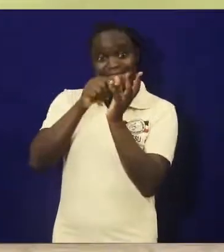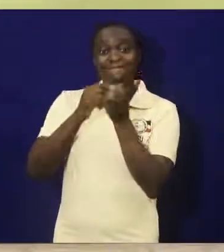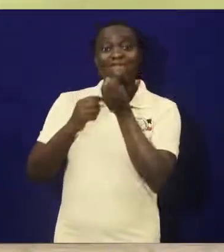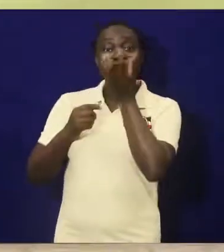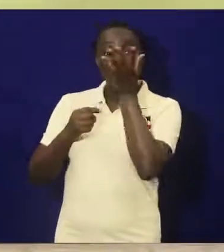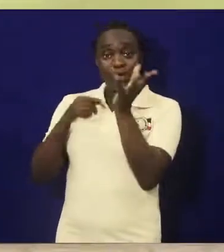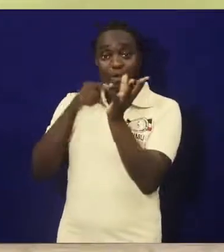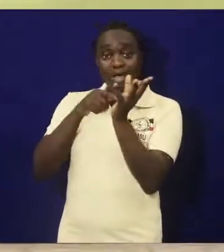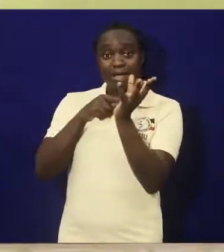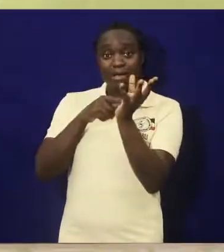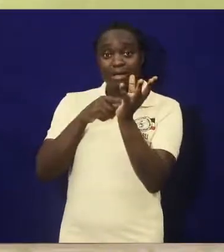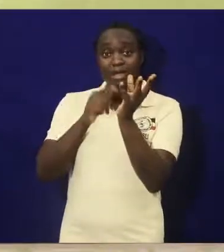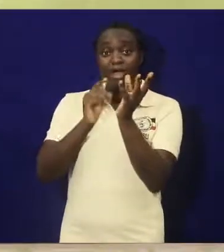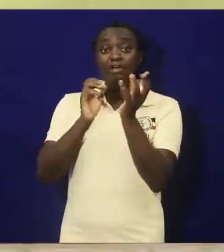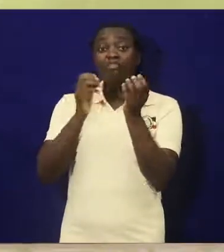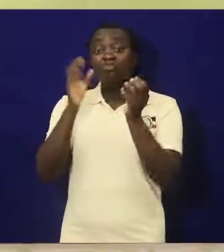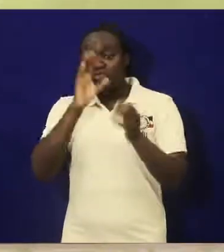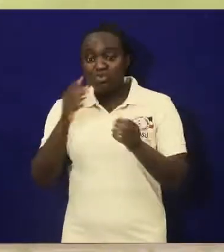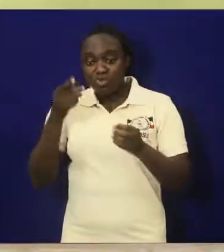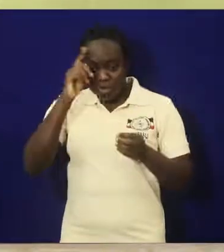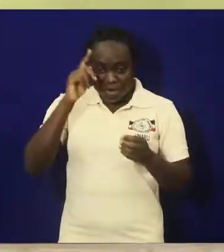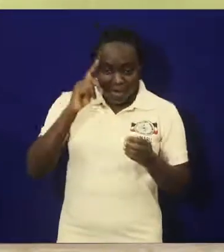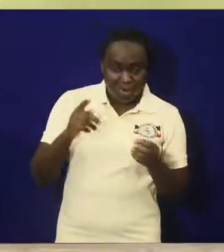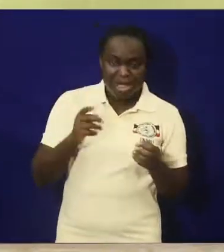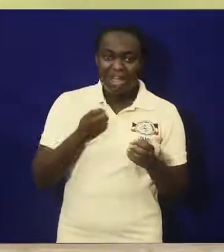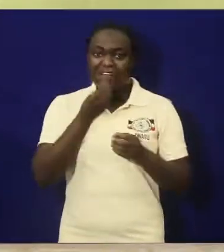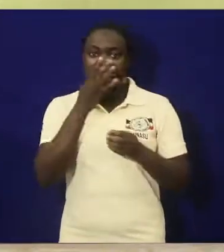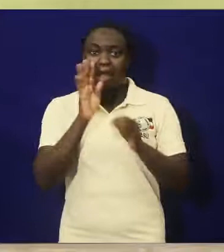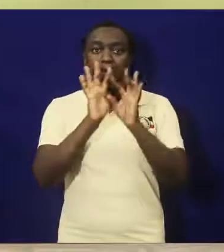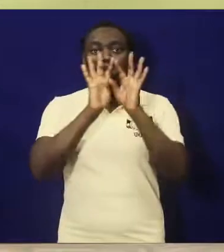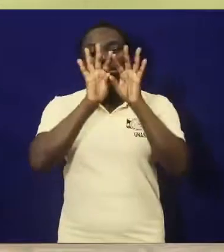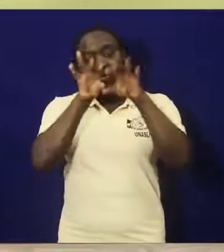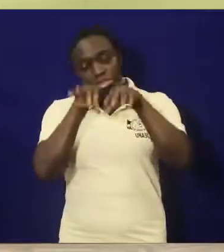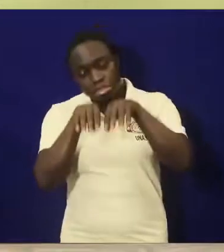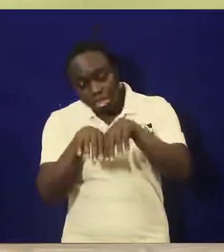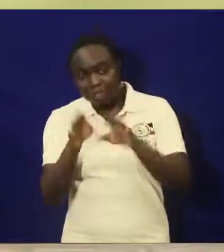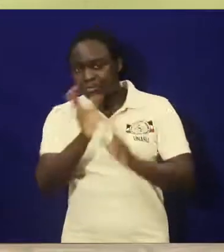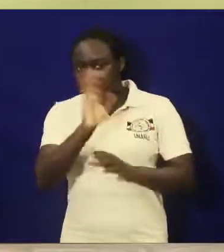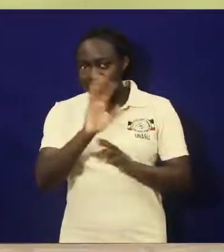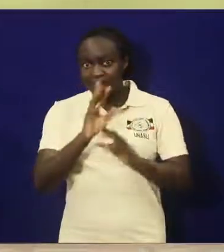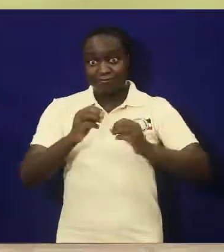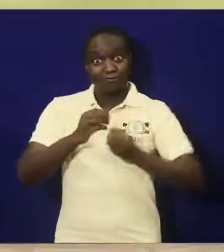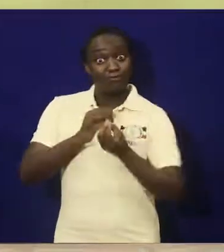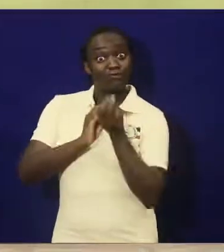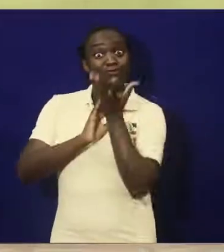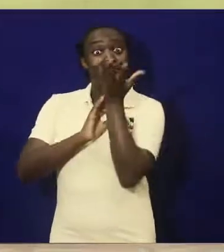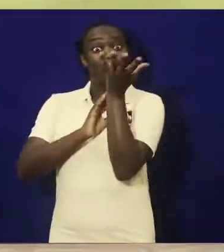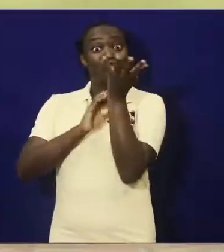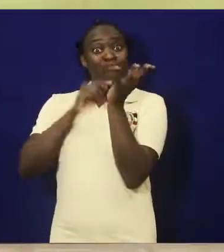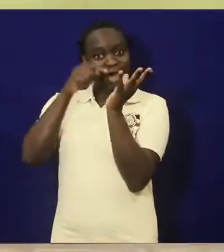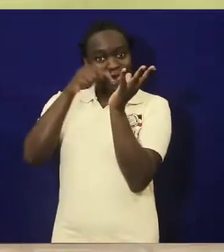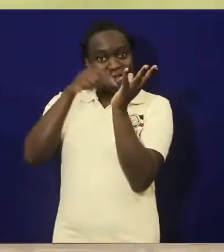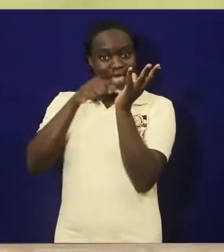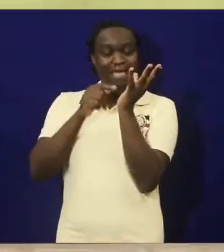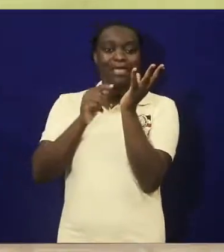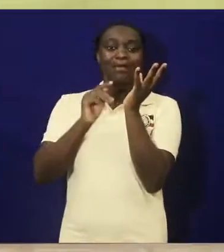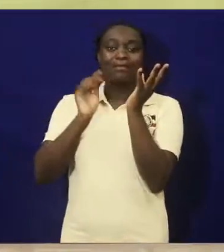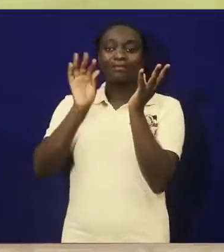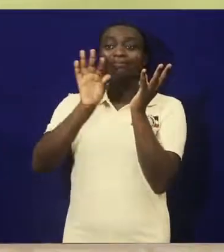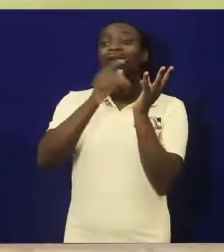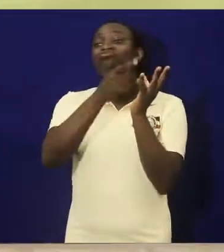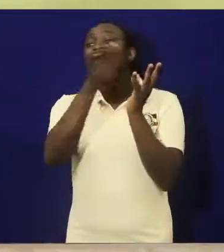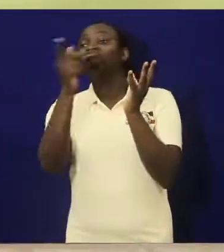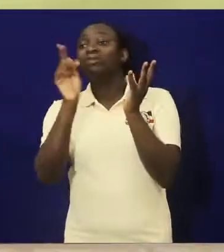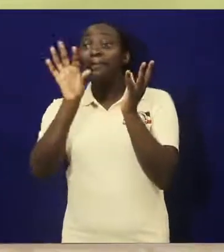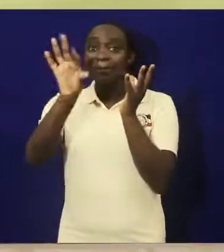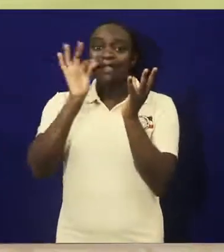I told you last time that you prepare for this lesson, get a live flower, a bottle